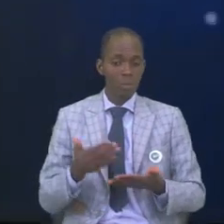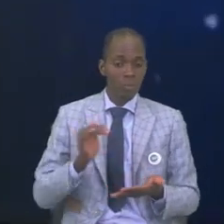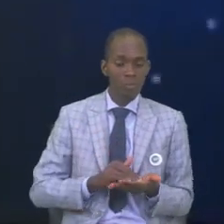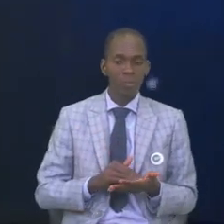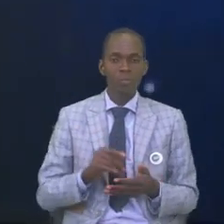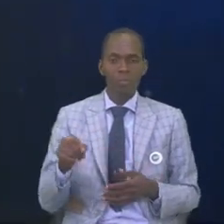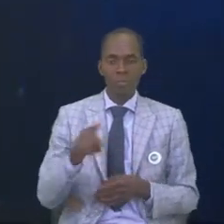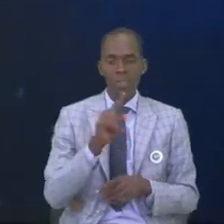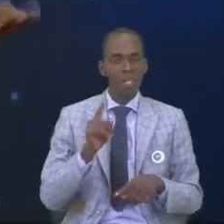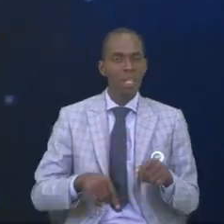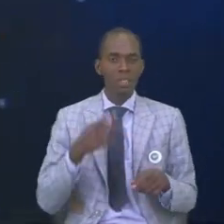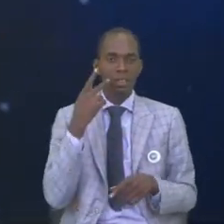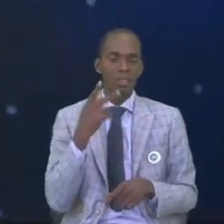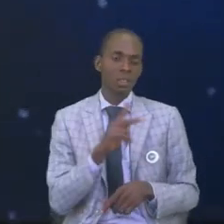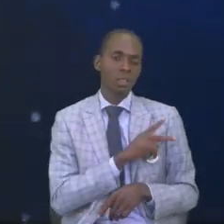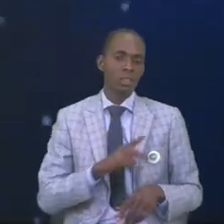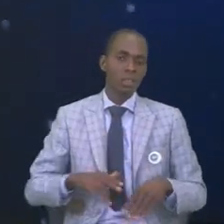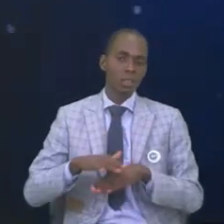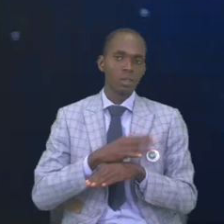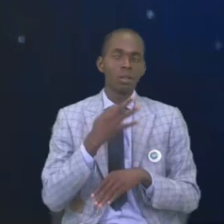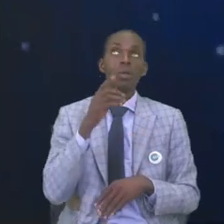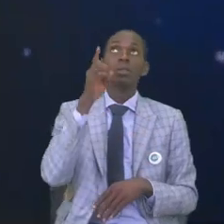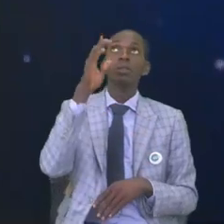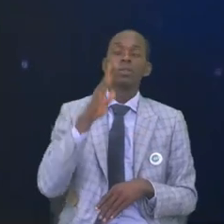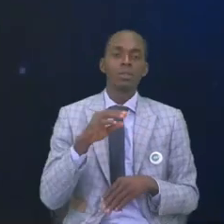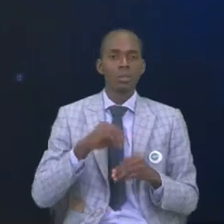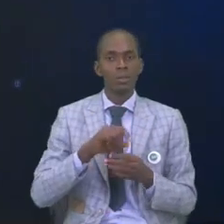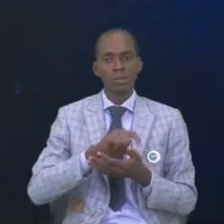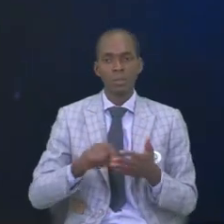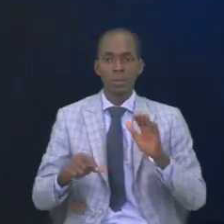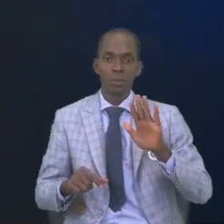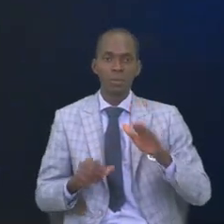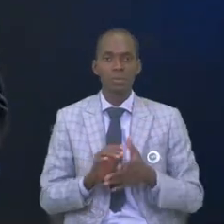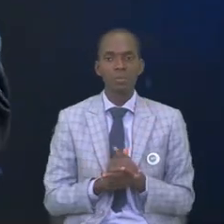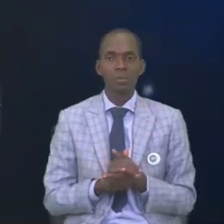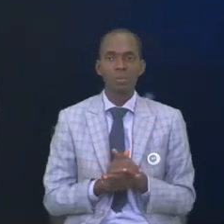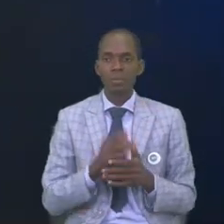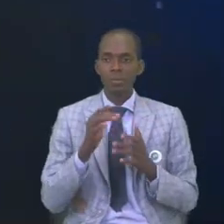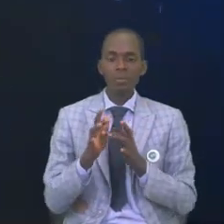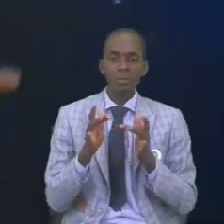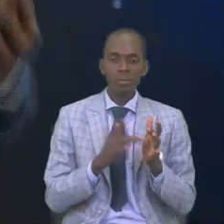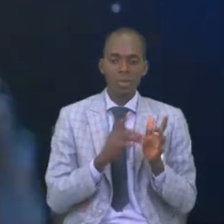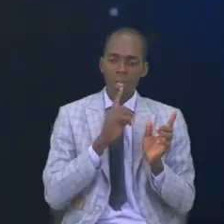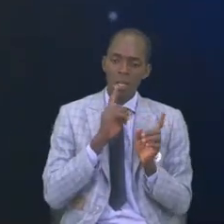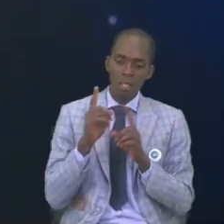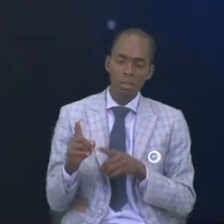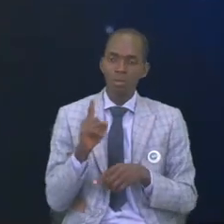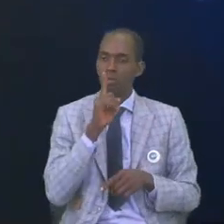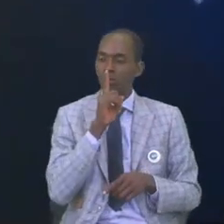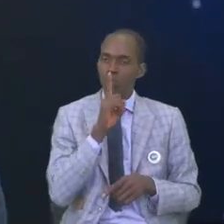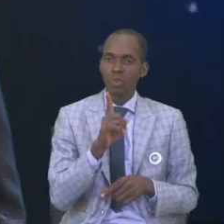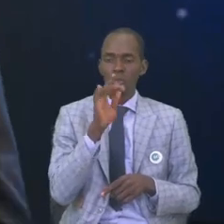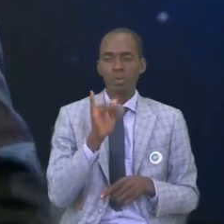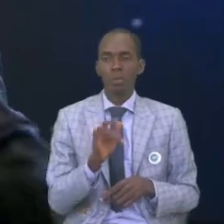the kingdom of God. And then in verse 5, it says, Jesus answered, verily, verily, I